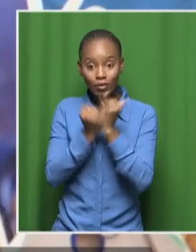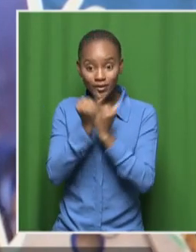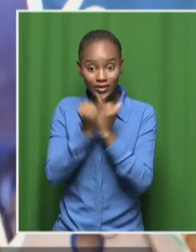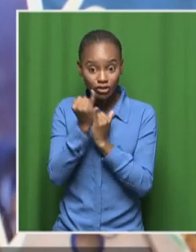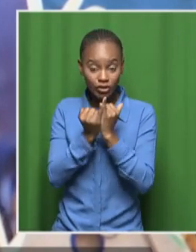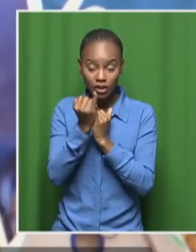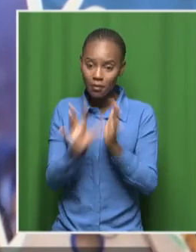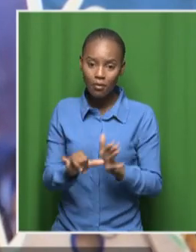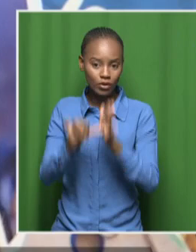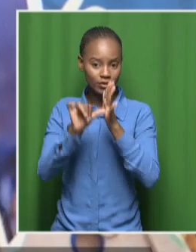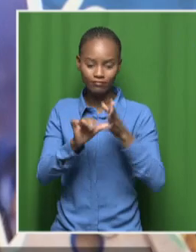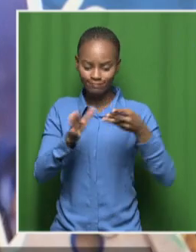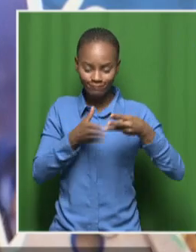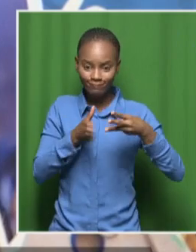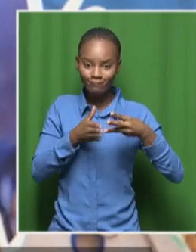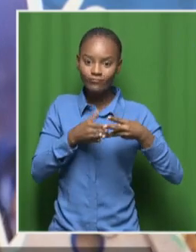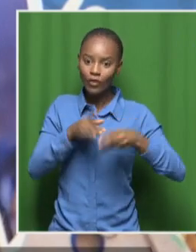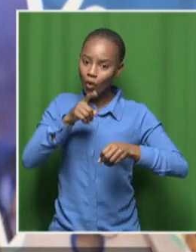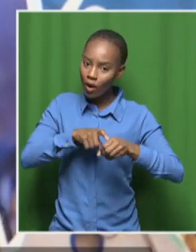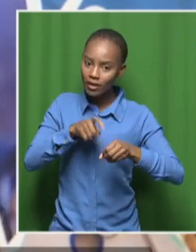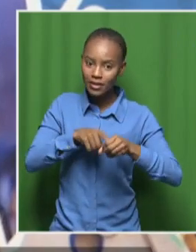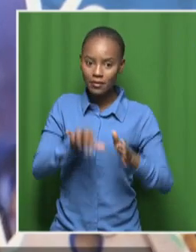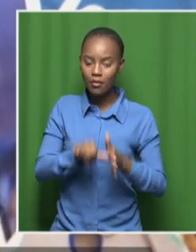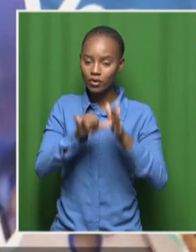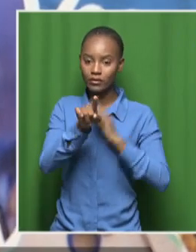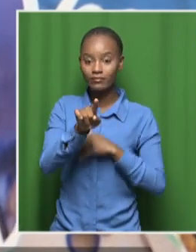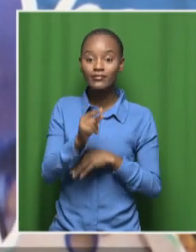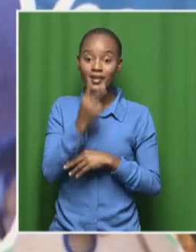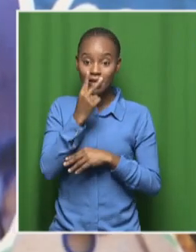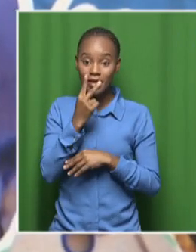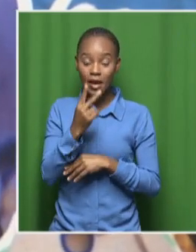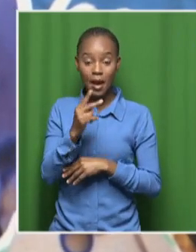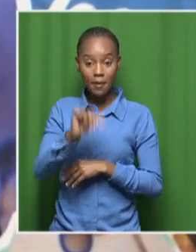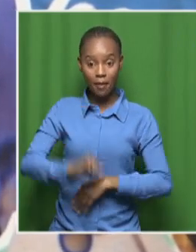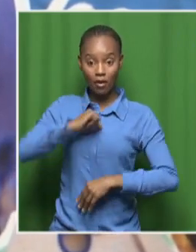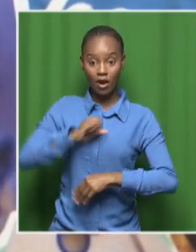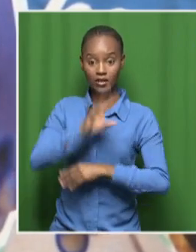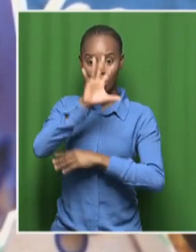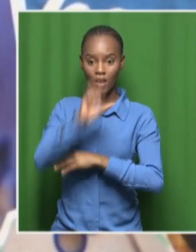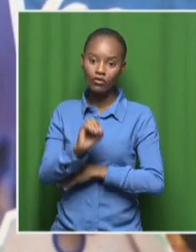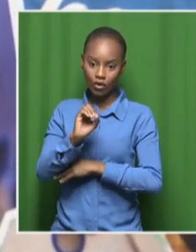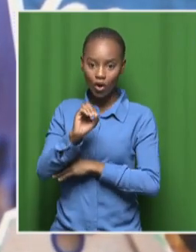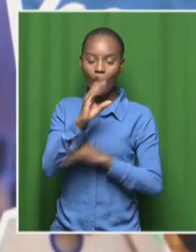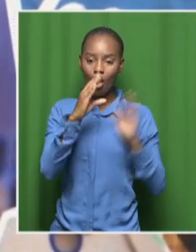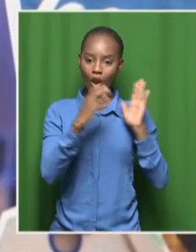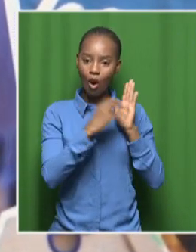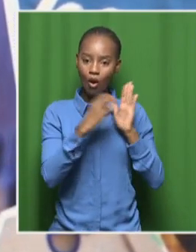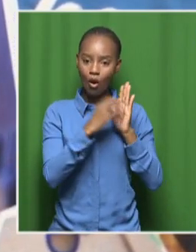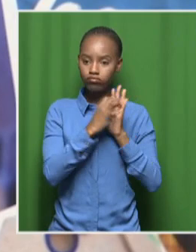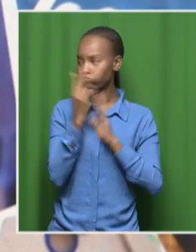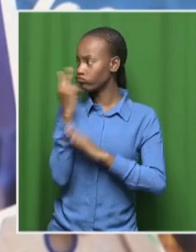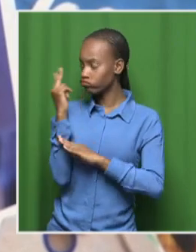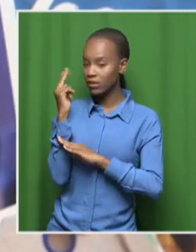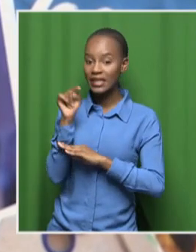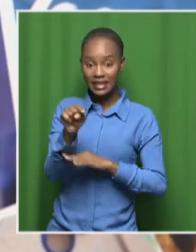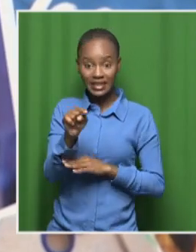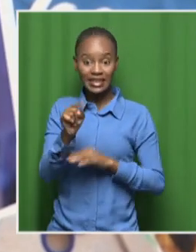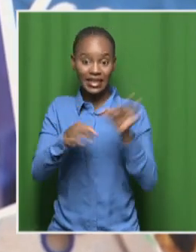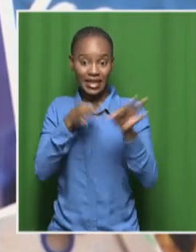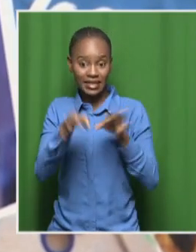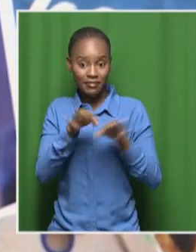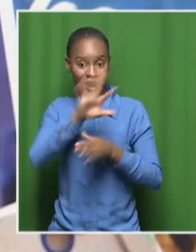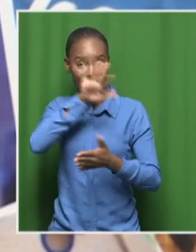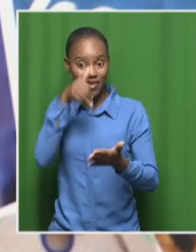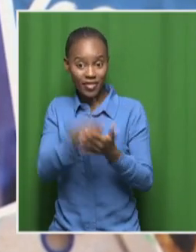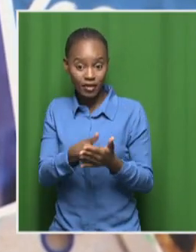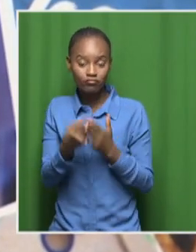paramount. I mean, quality. Proudly South African, you can see behind me, everything about the Proudly SA logo is about quality. The tick tells you that everything